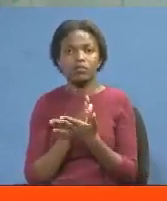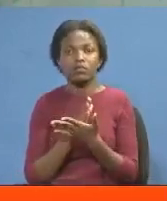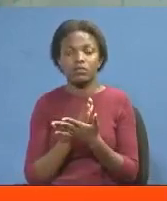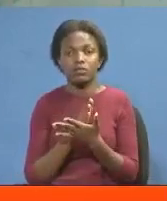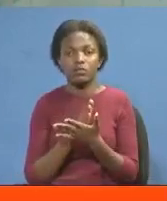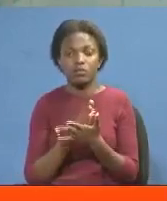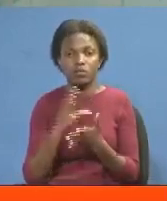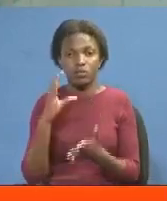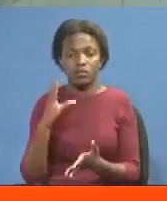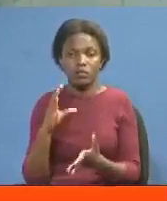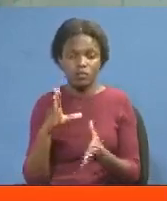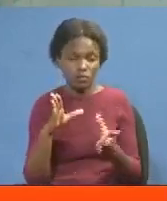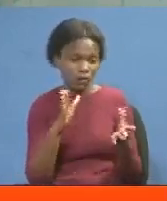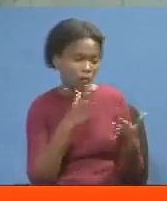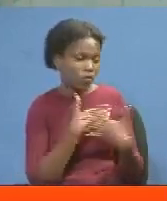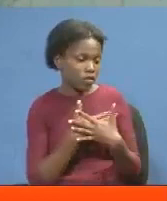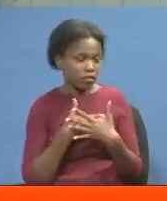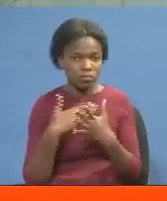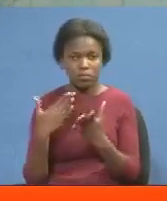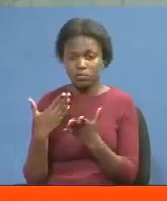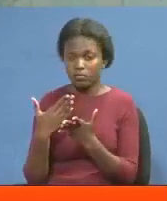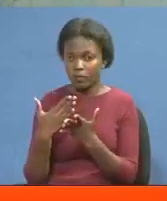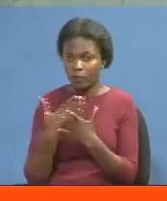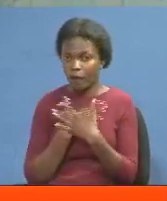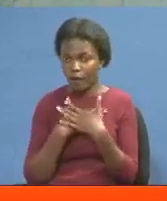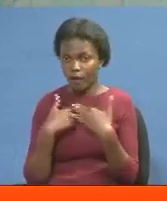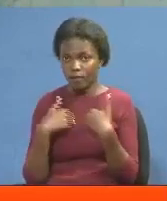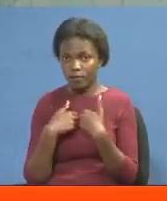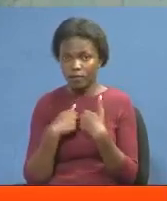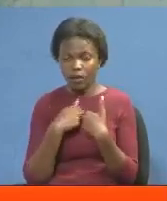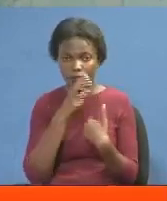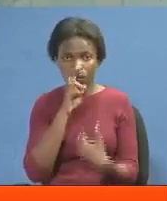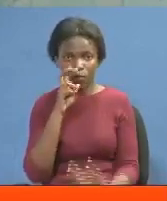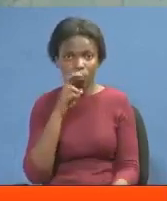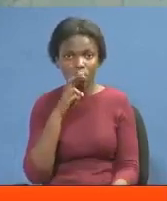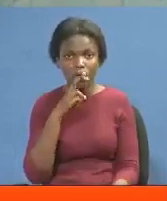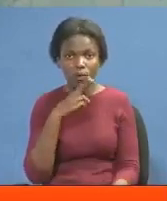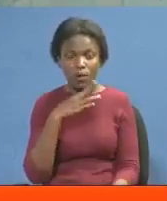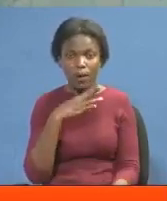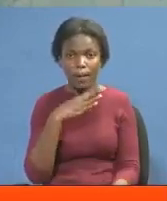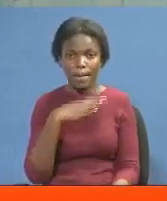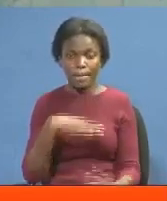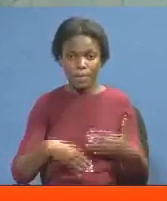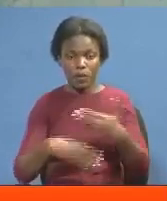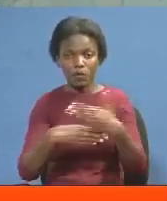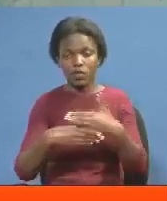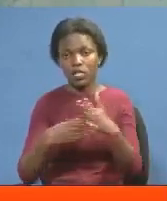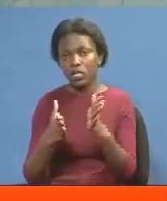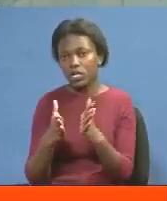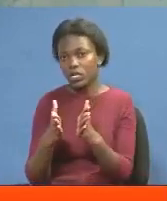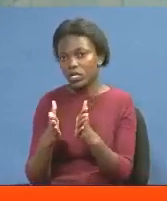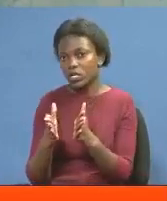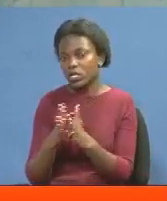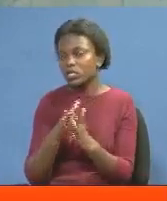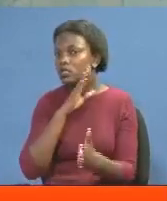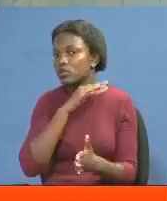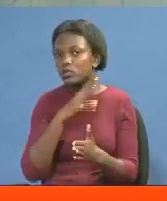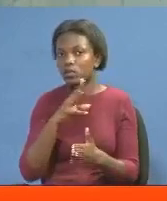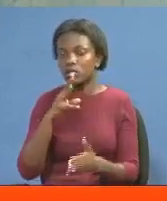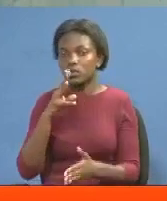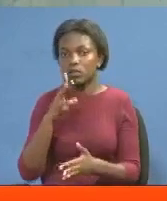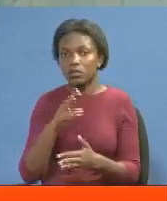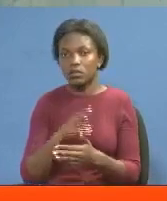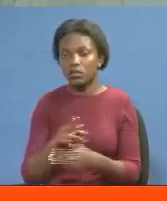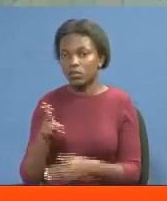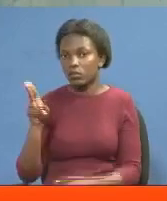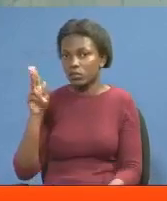like a cartel of friendship in the region. Look at Magufuli and Raila Odinga. Look at Kenyatta and Museveni.